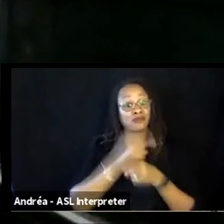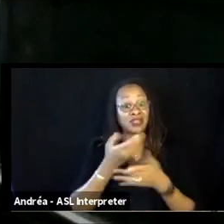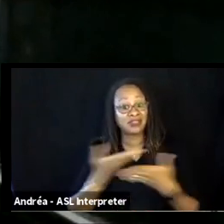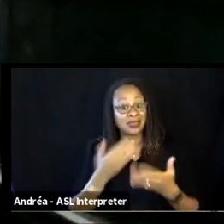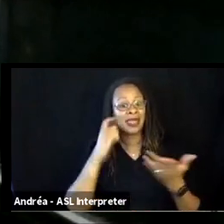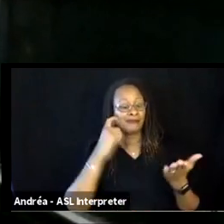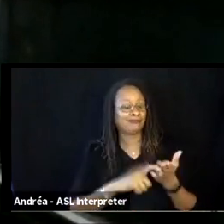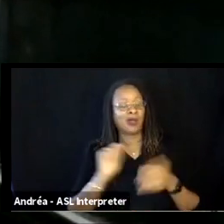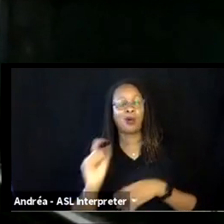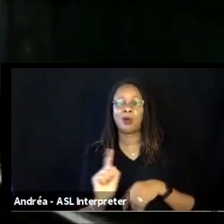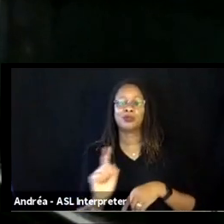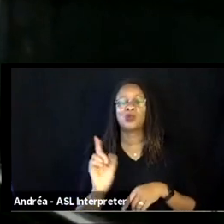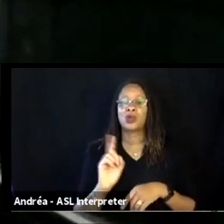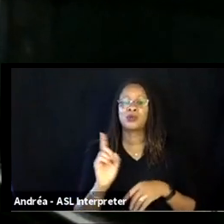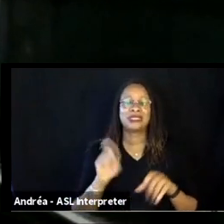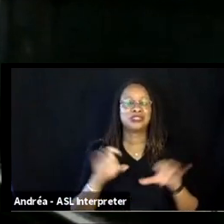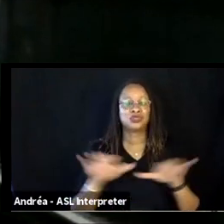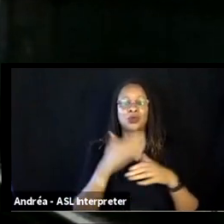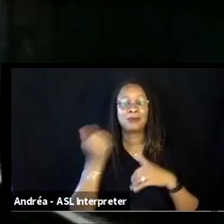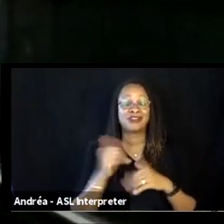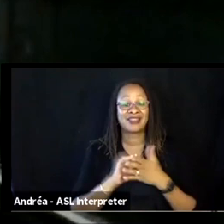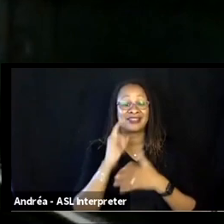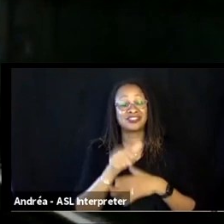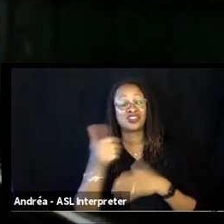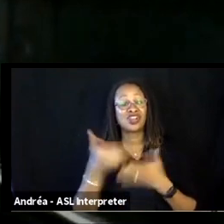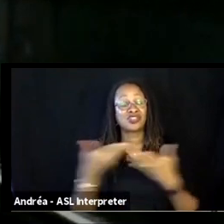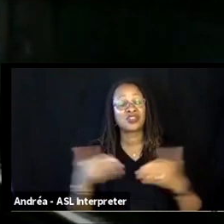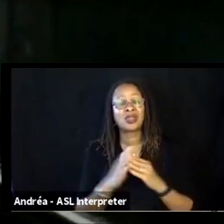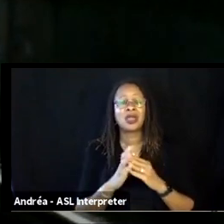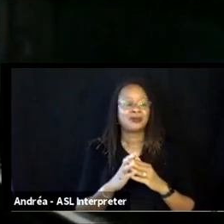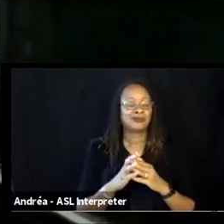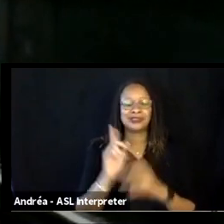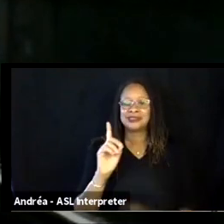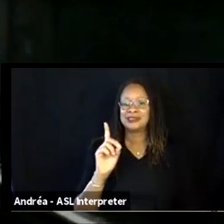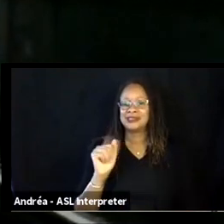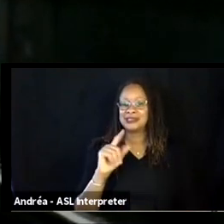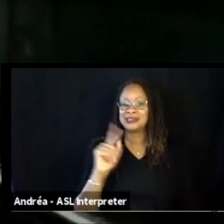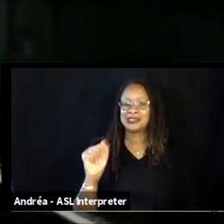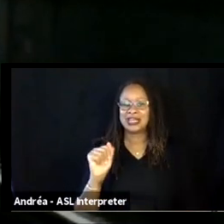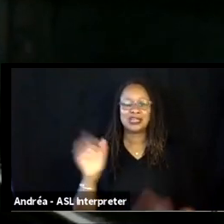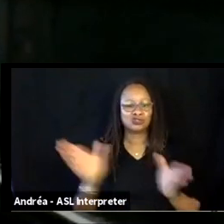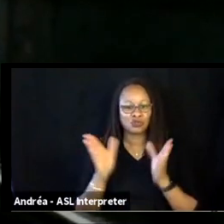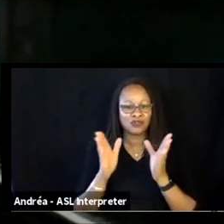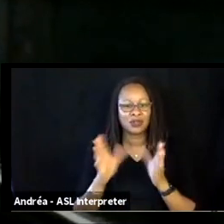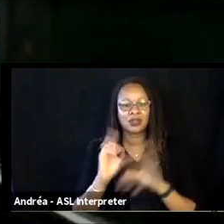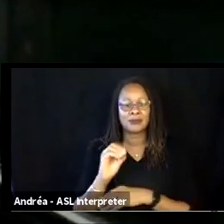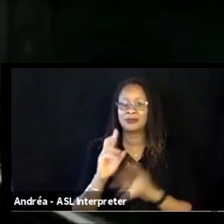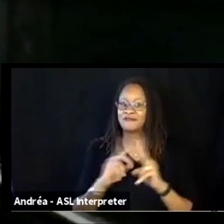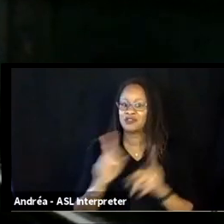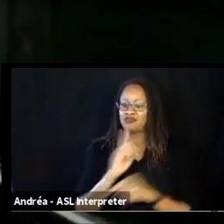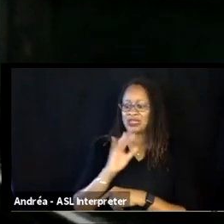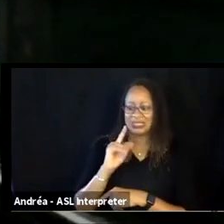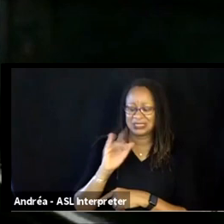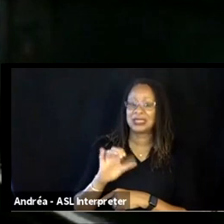acknowledging also where we need to do better. I think that that's another thing is we're a data-driven company, and thus we're like very realistic about places where we need to make